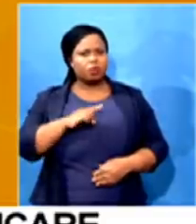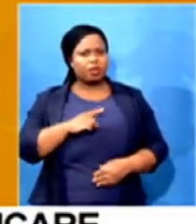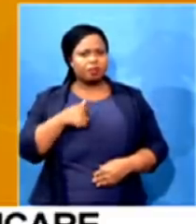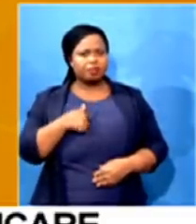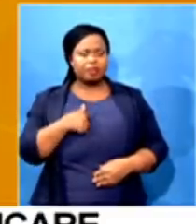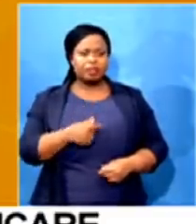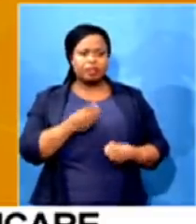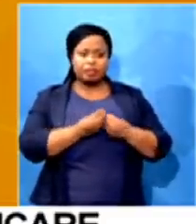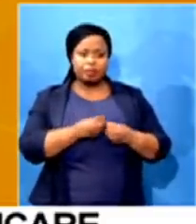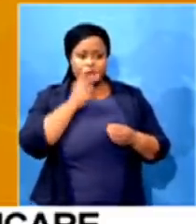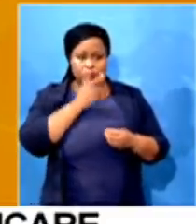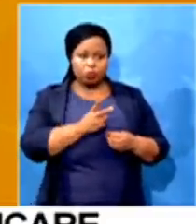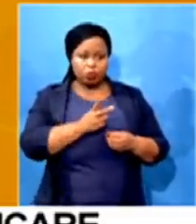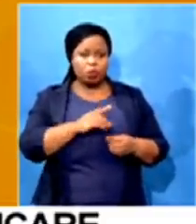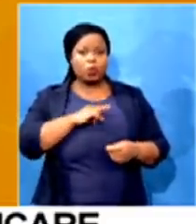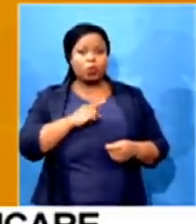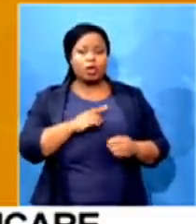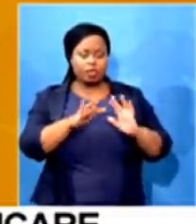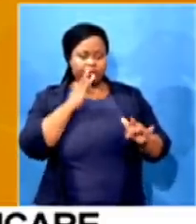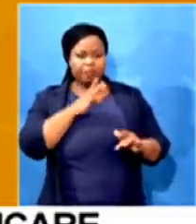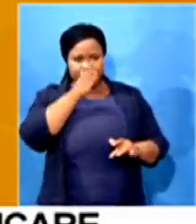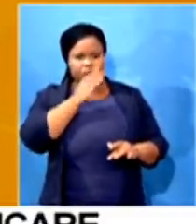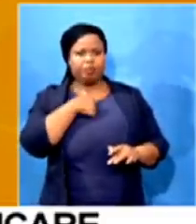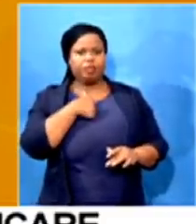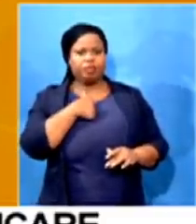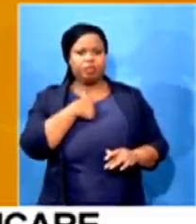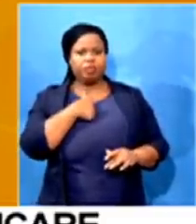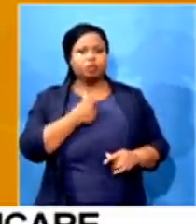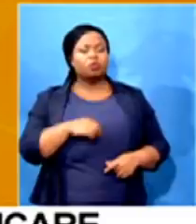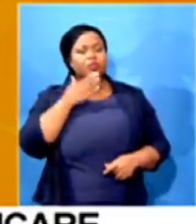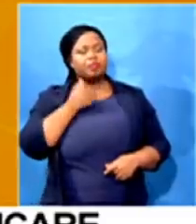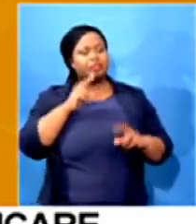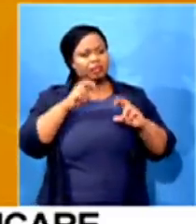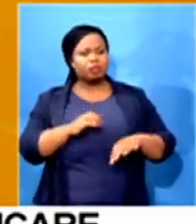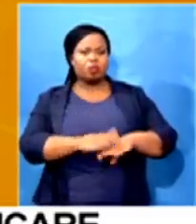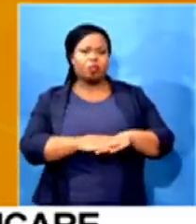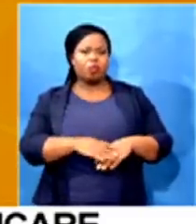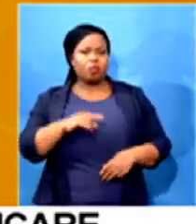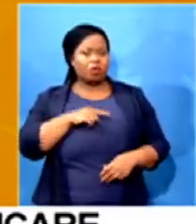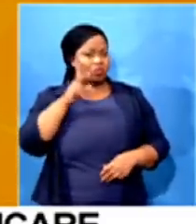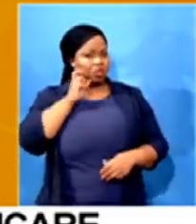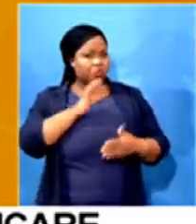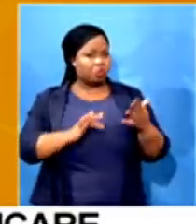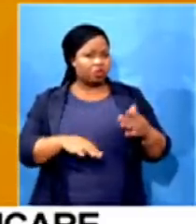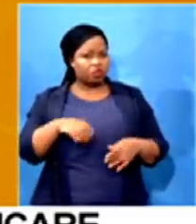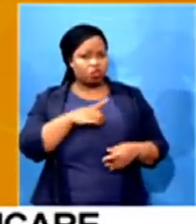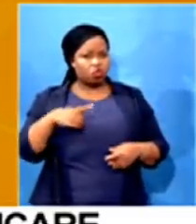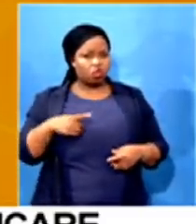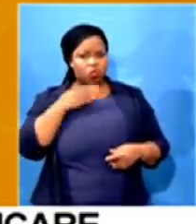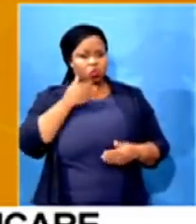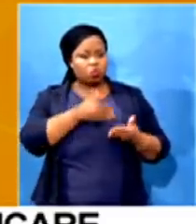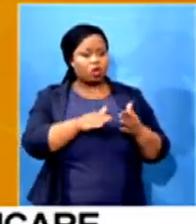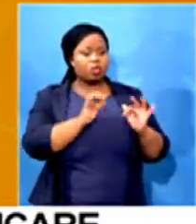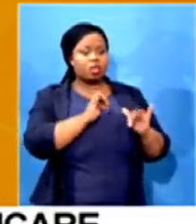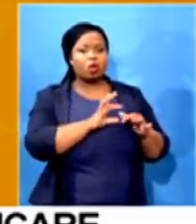that I saw that has been sent to me directly. So can you look into this? Because to hear stories of doctors actually losing, I mean, it's